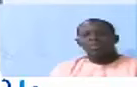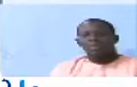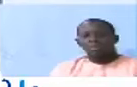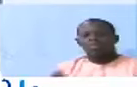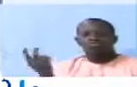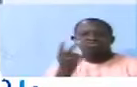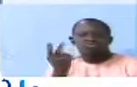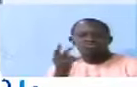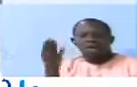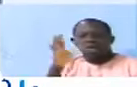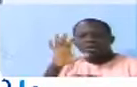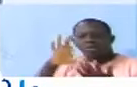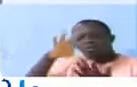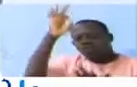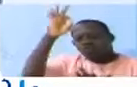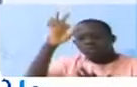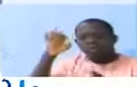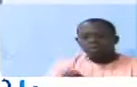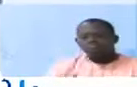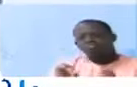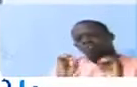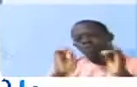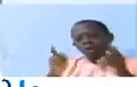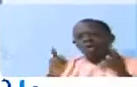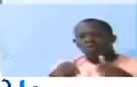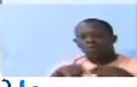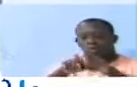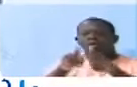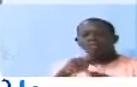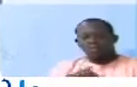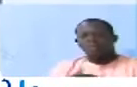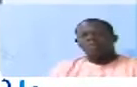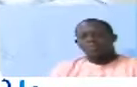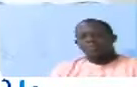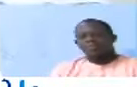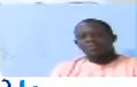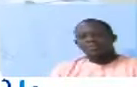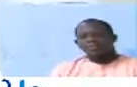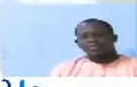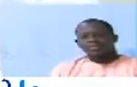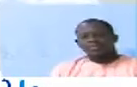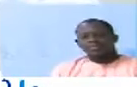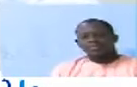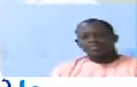Whatever you decide to choose among these two is all okay with me.